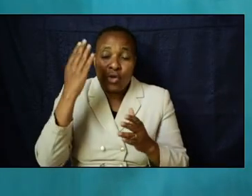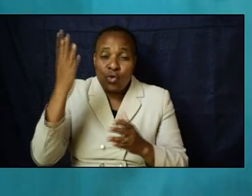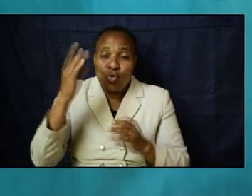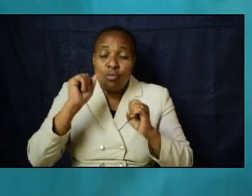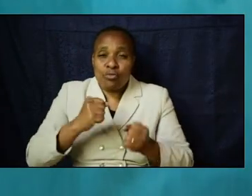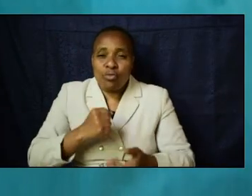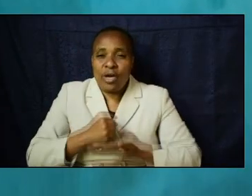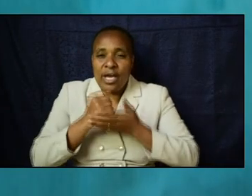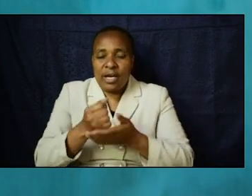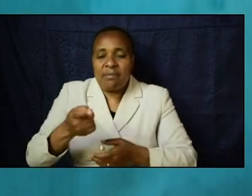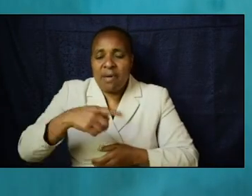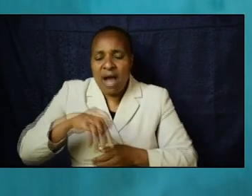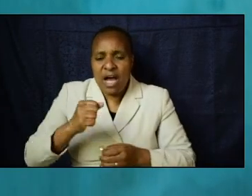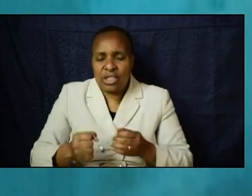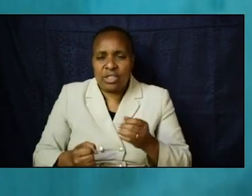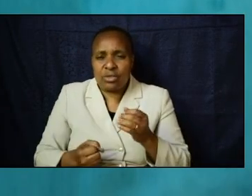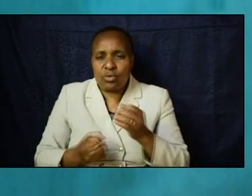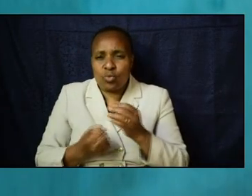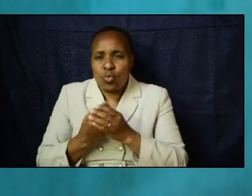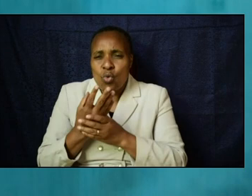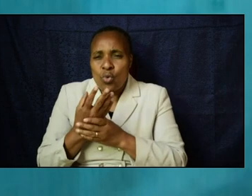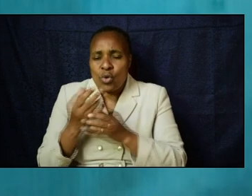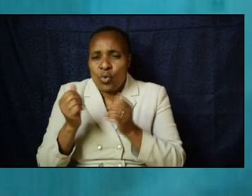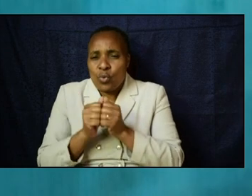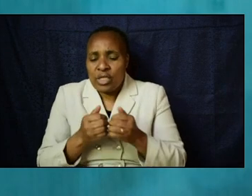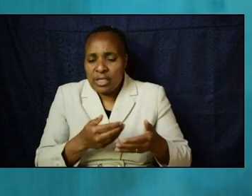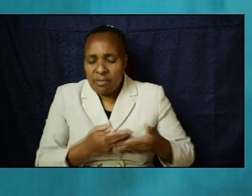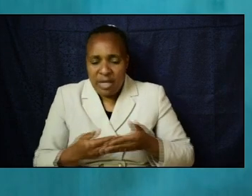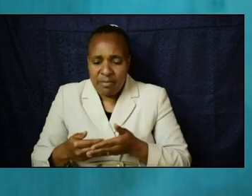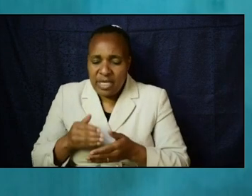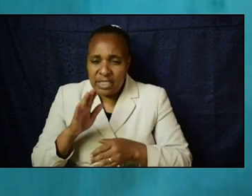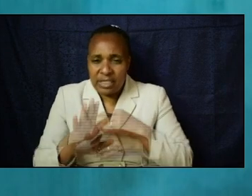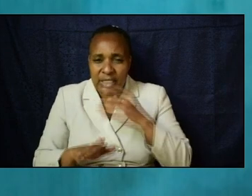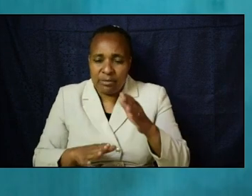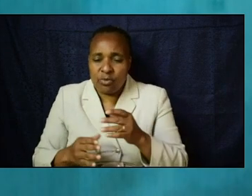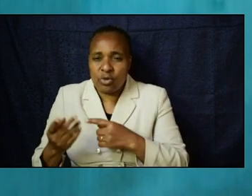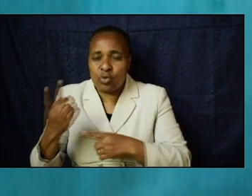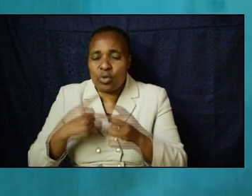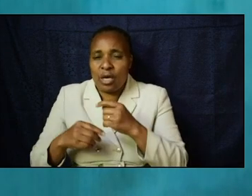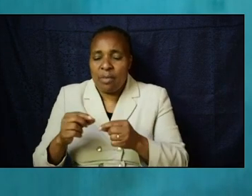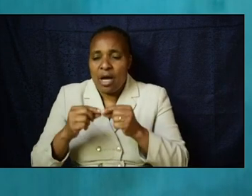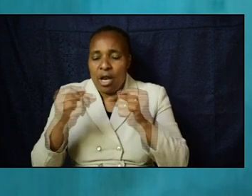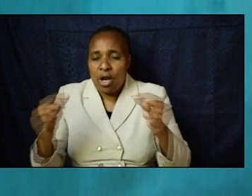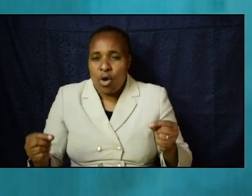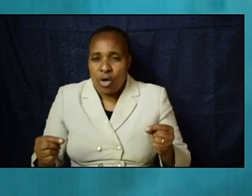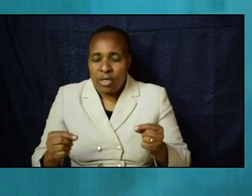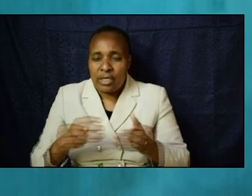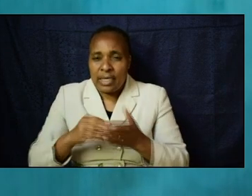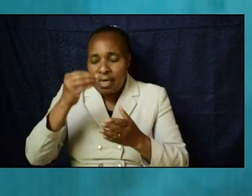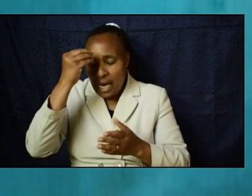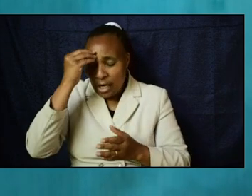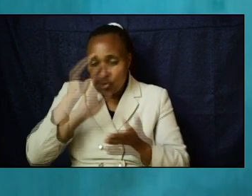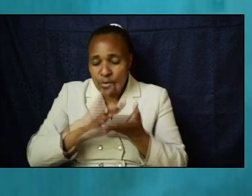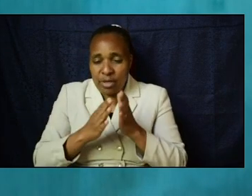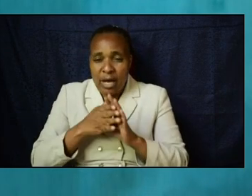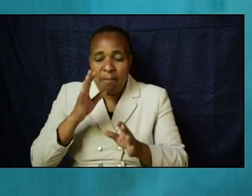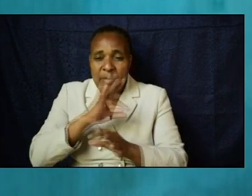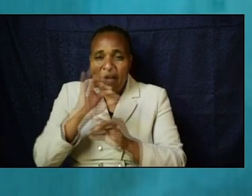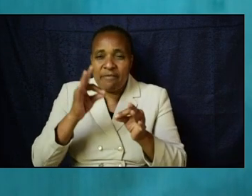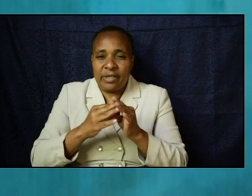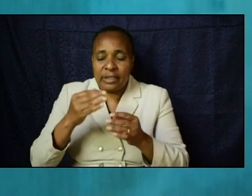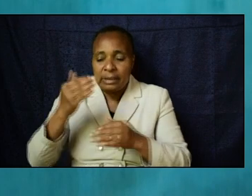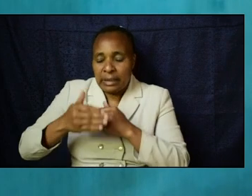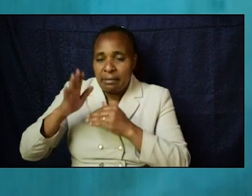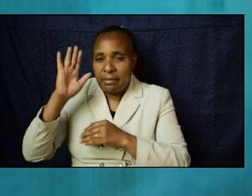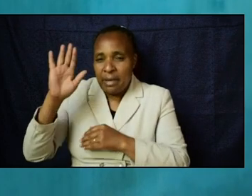can help us grow in you with baby steps as we come along and learn to be perfect in your sight as you are